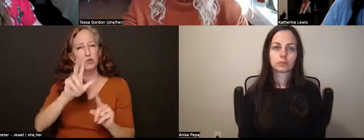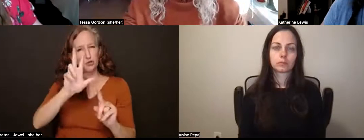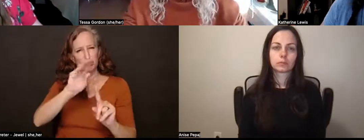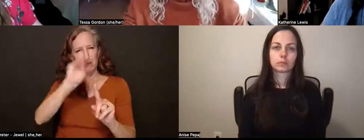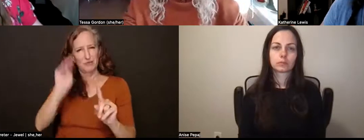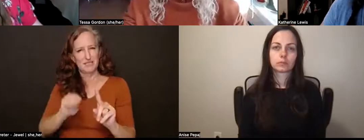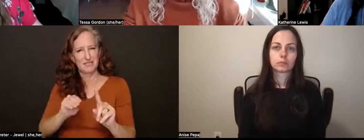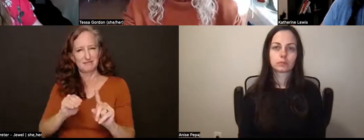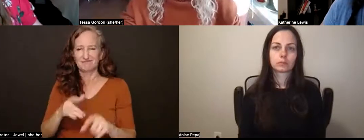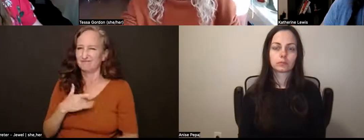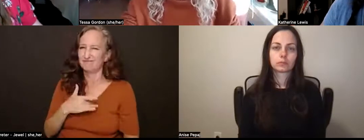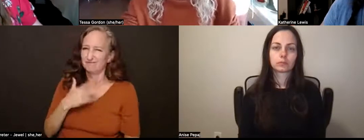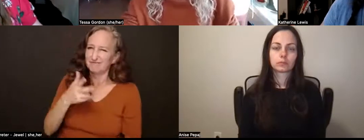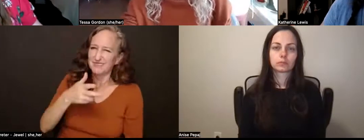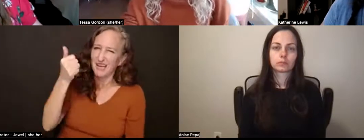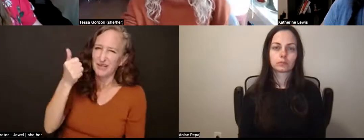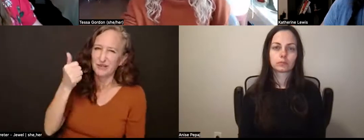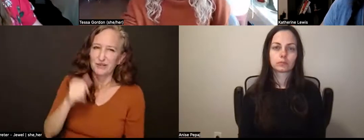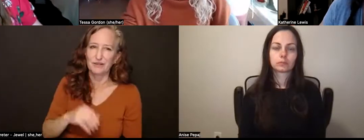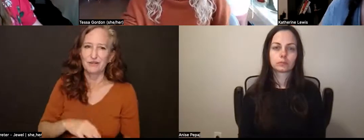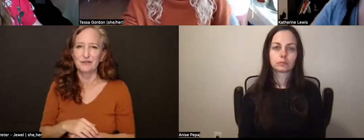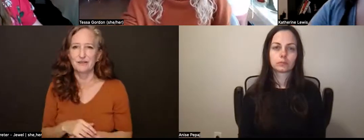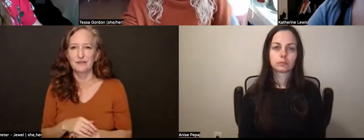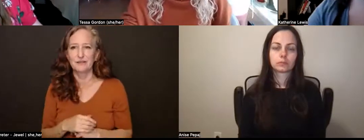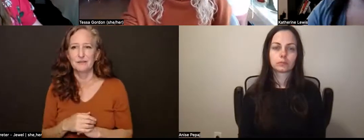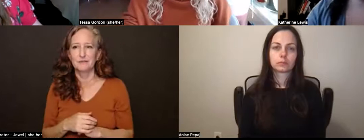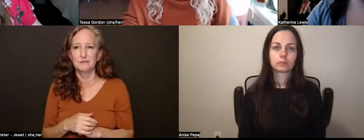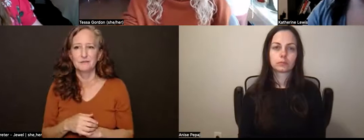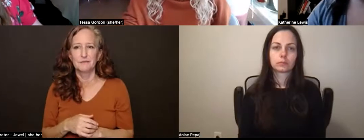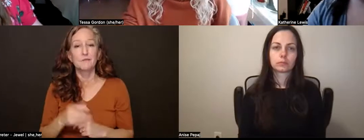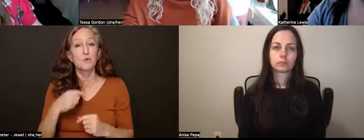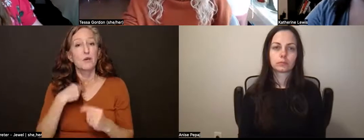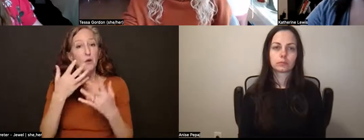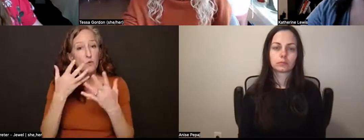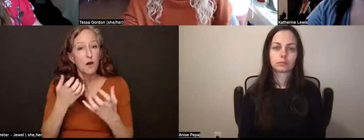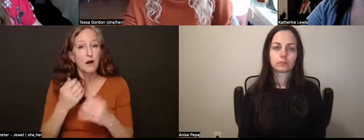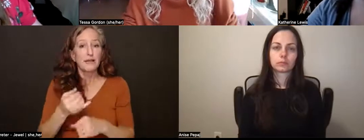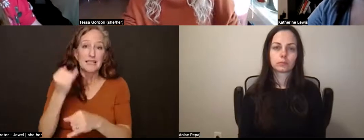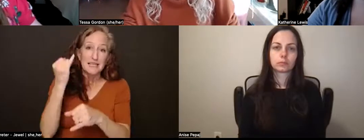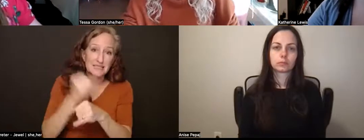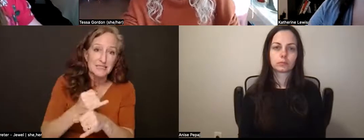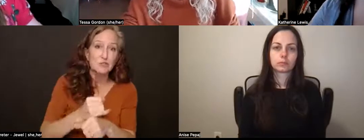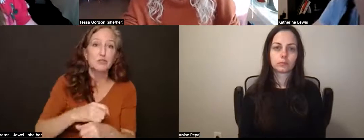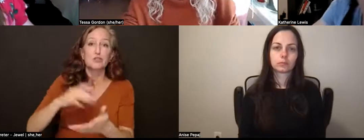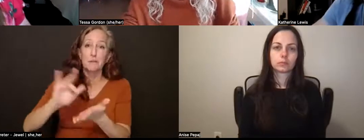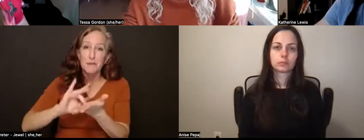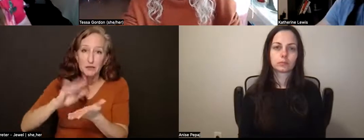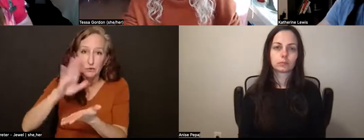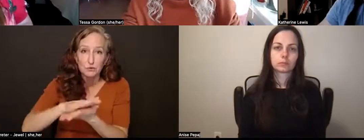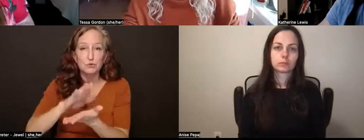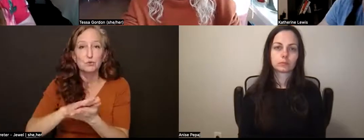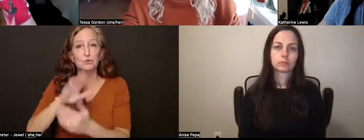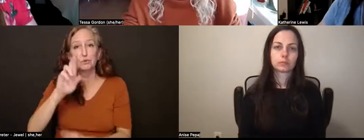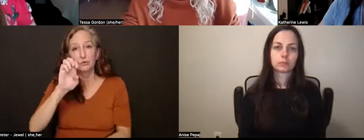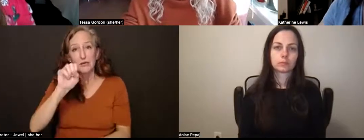it's higher. But what I want is institutions, residencies, medical schools to be